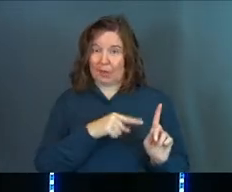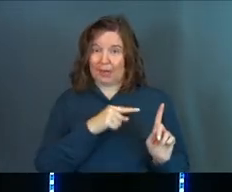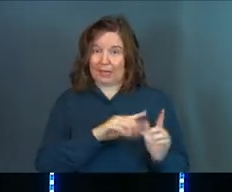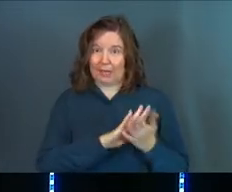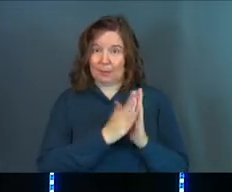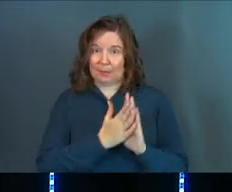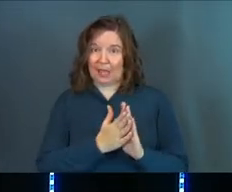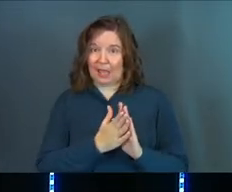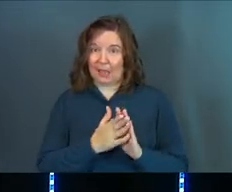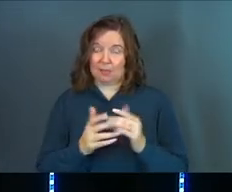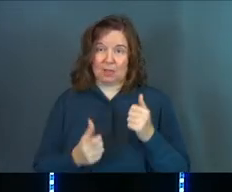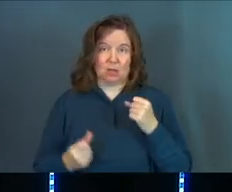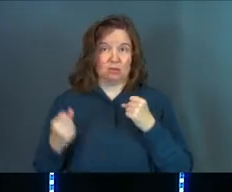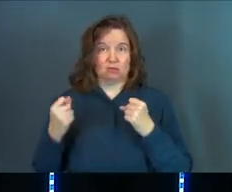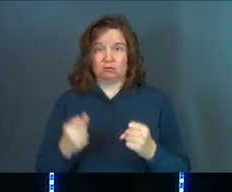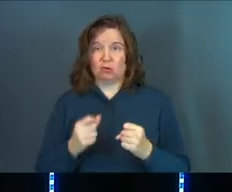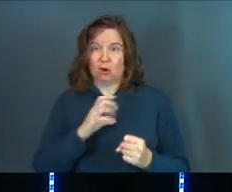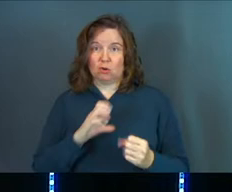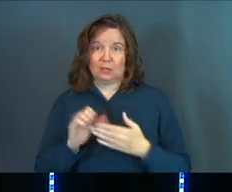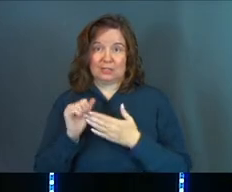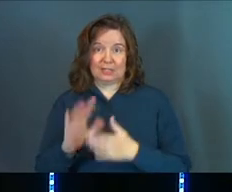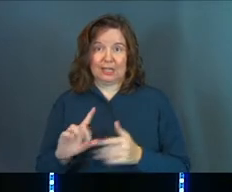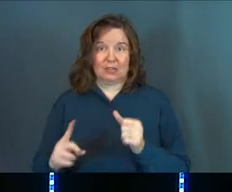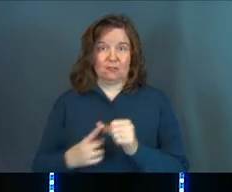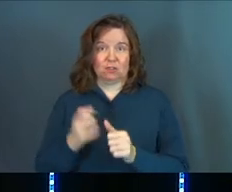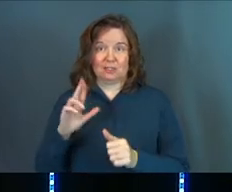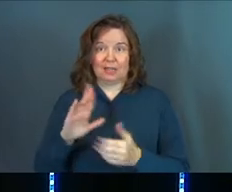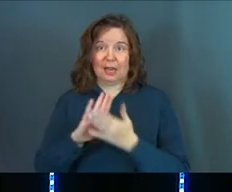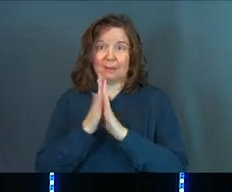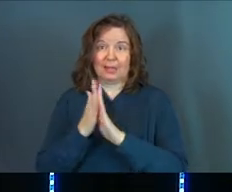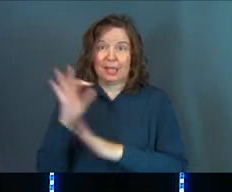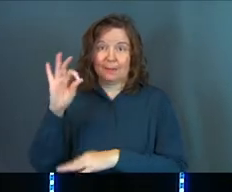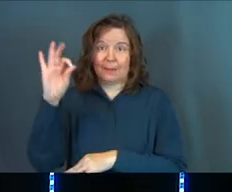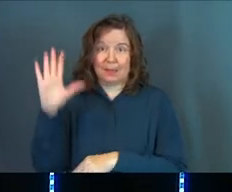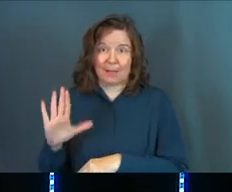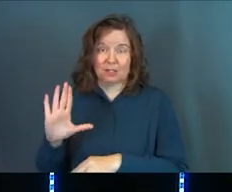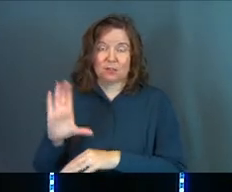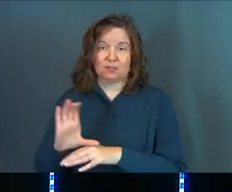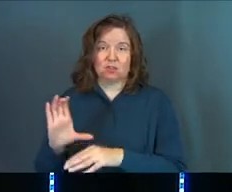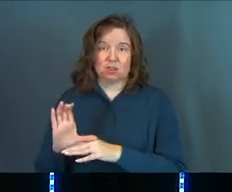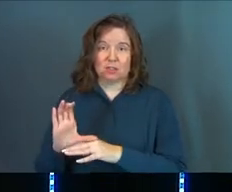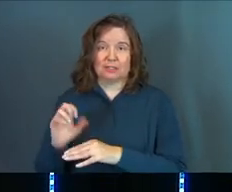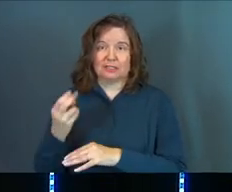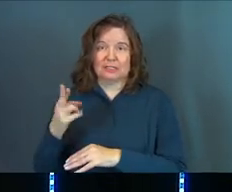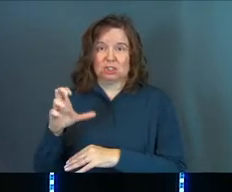prominent Christian leader in the first century and ended up as a pastor of the church